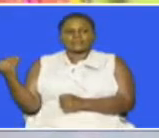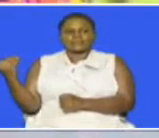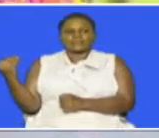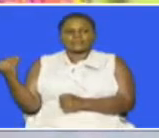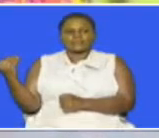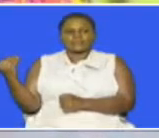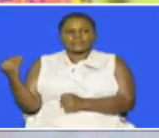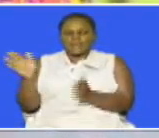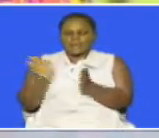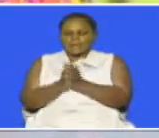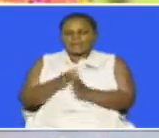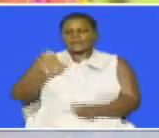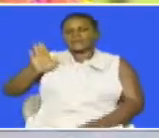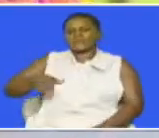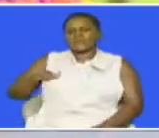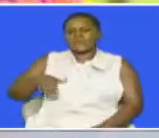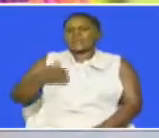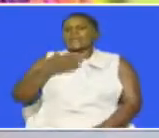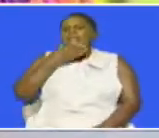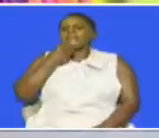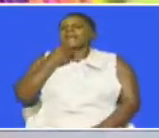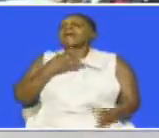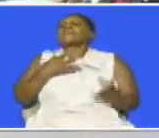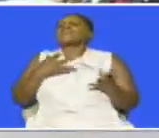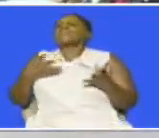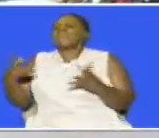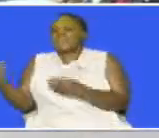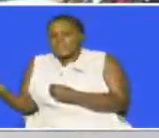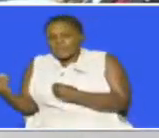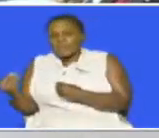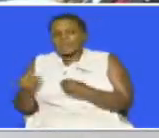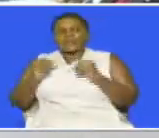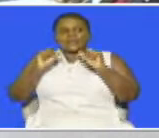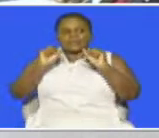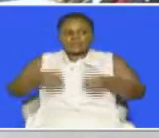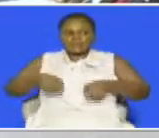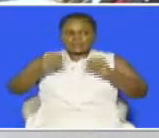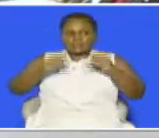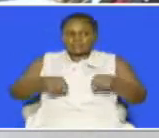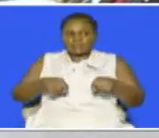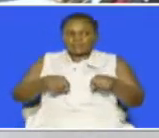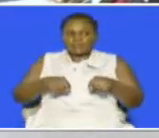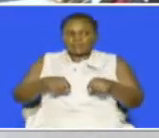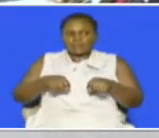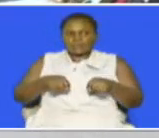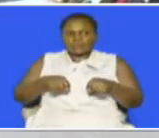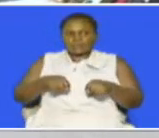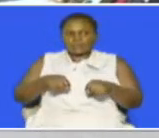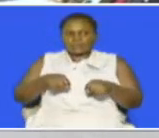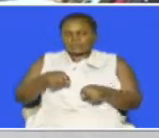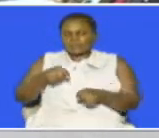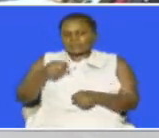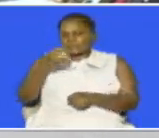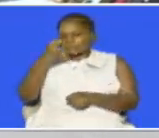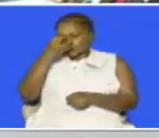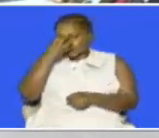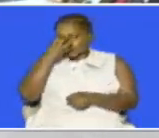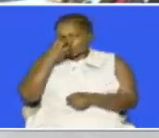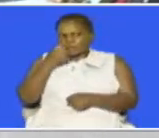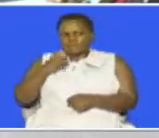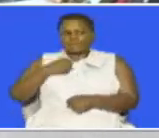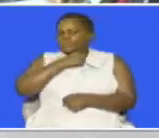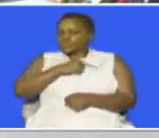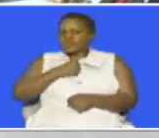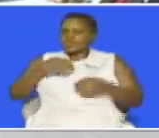and women. These men will run away. The responsibility lies with the deputy president. An apology is not